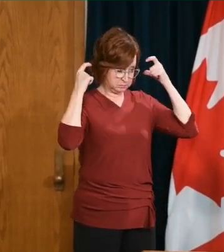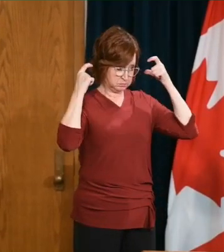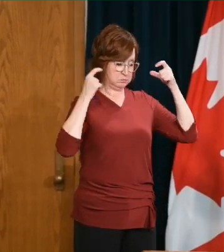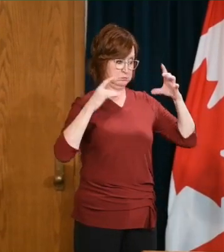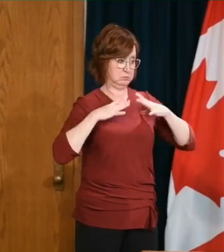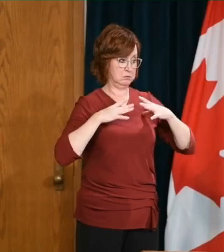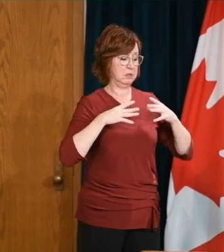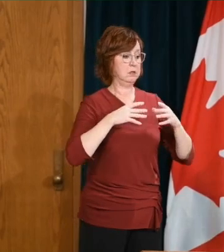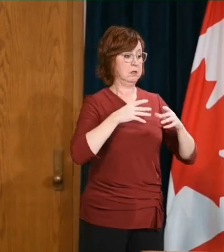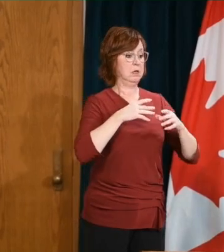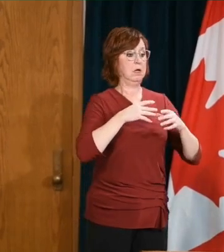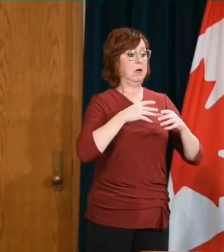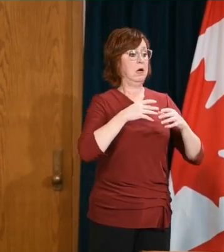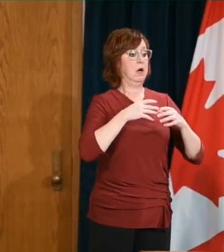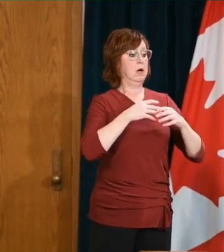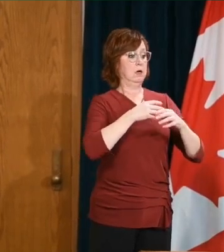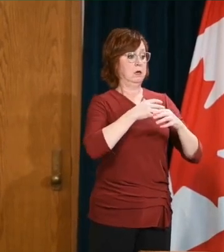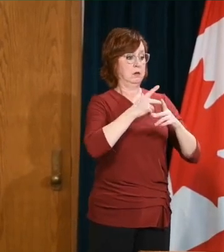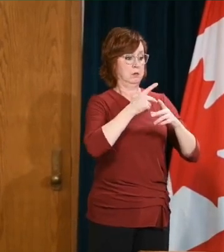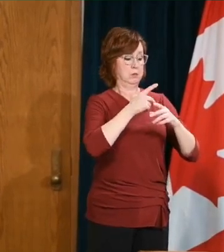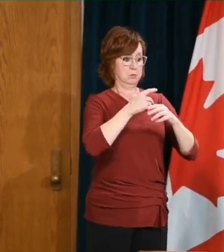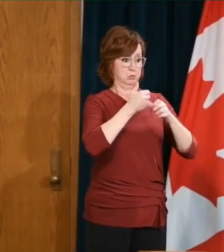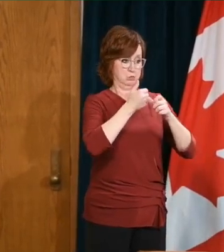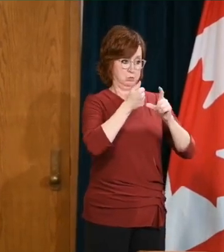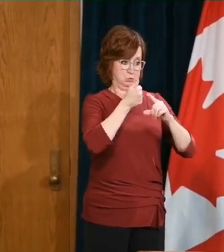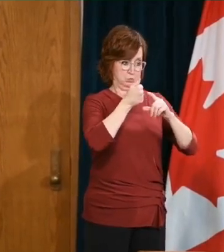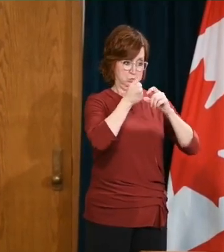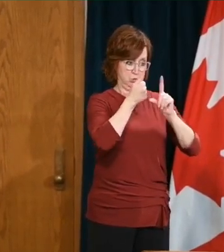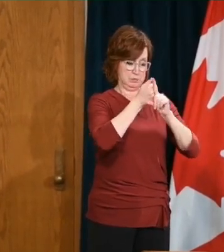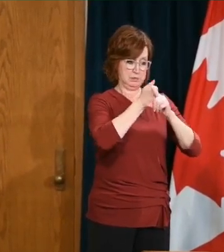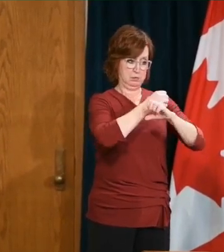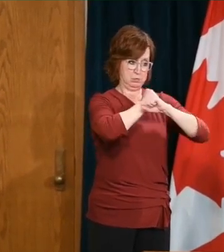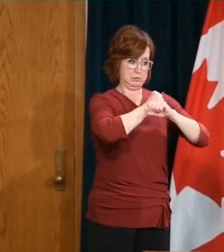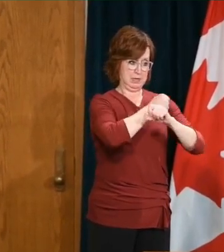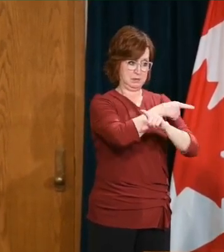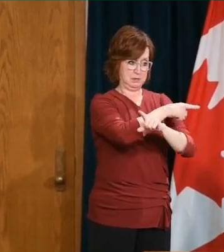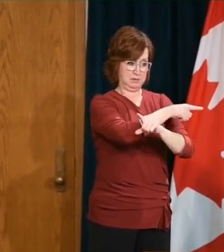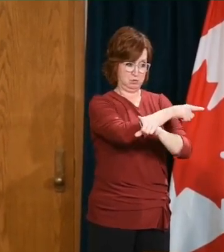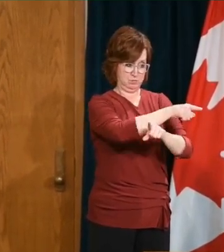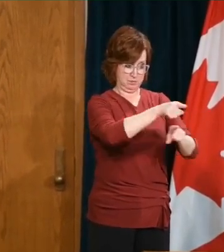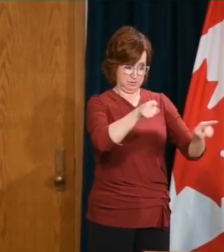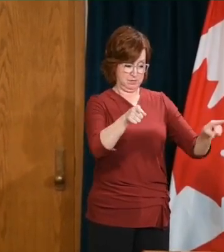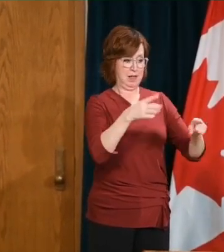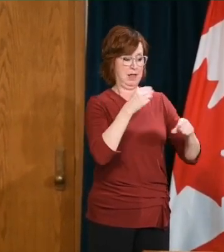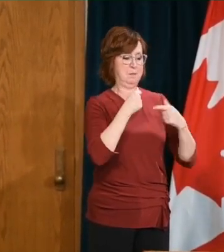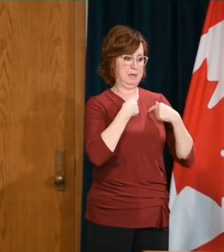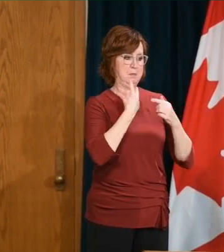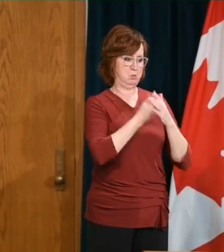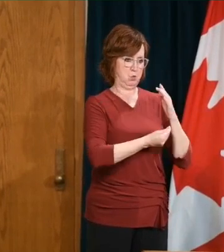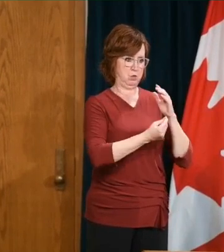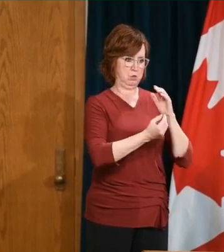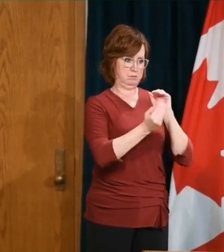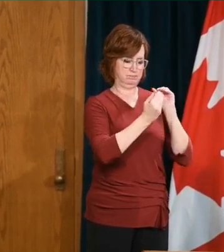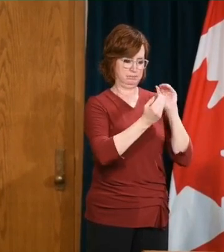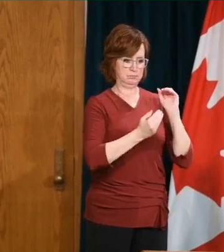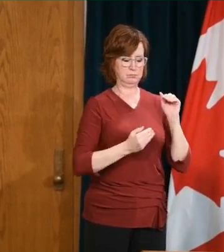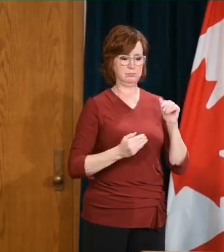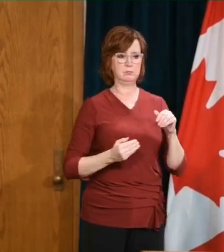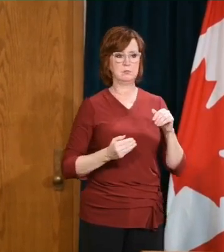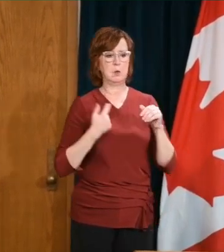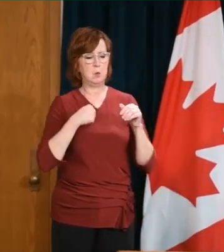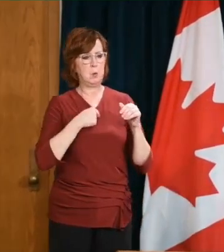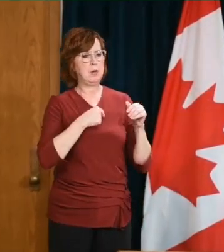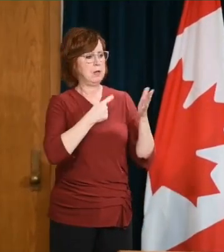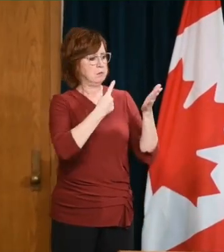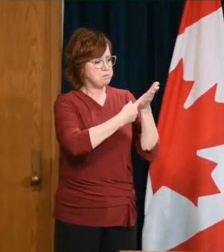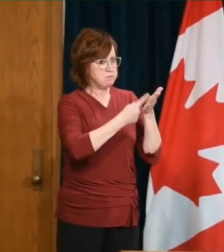protect patients from themselves. So those are the medical grade masks. And there has been discussion, from the federal government and others about other masks